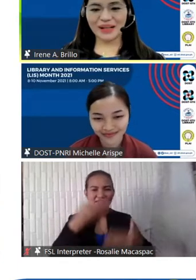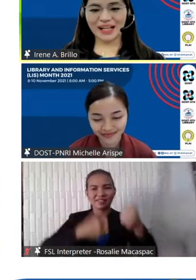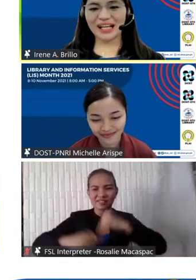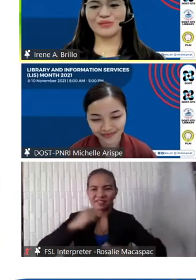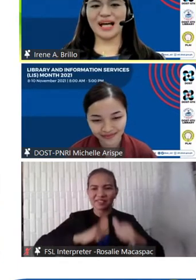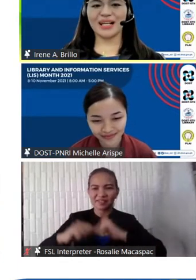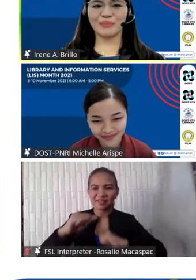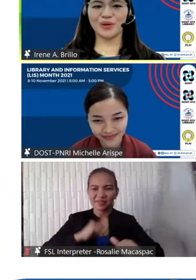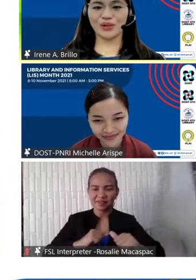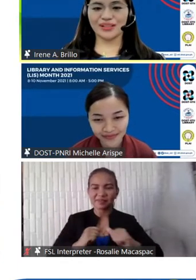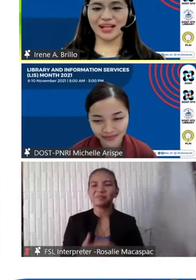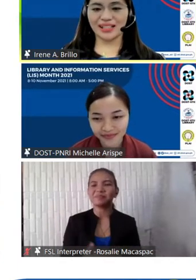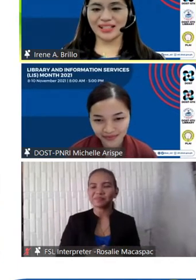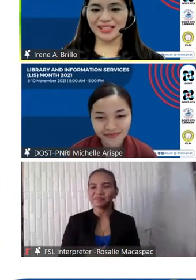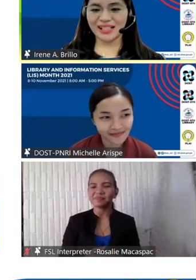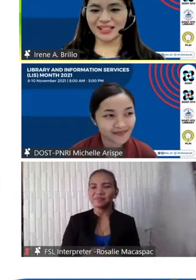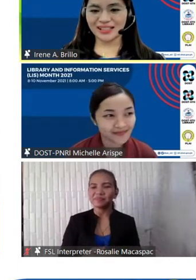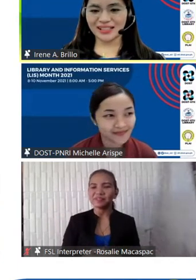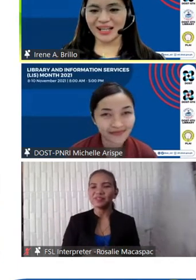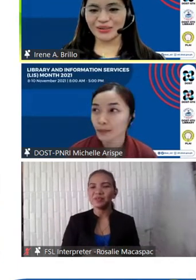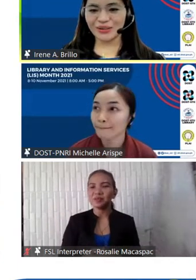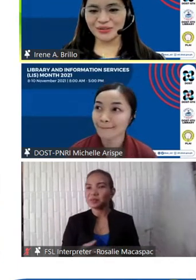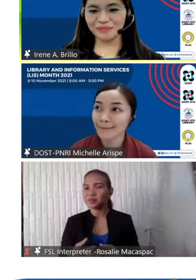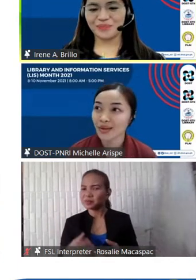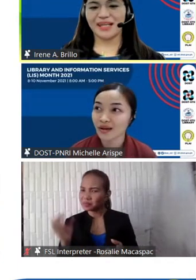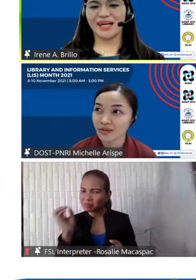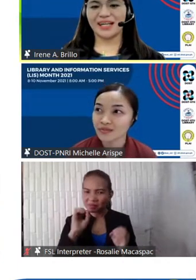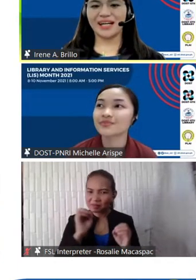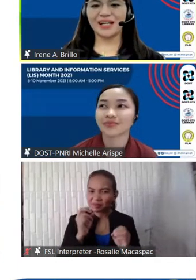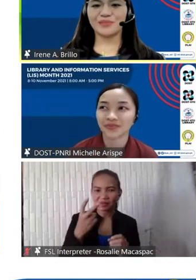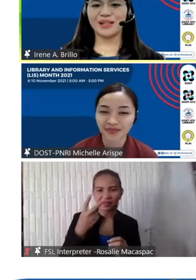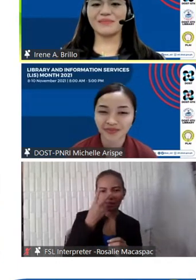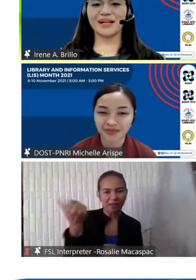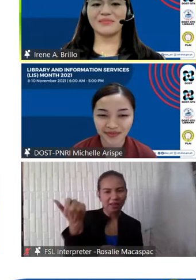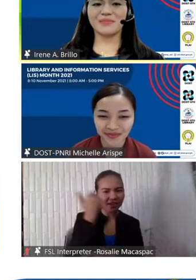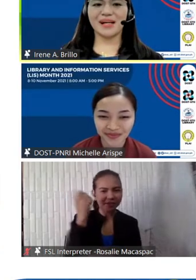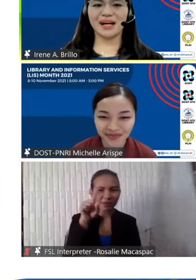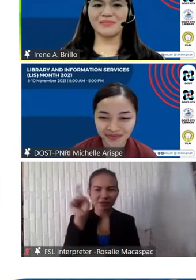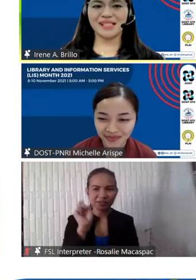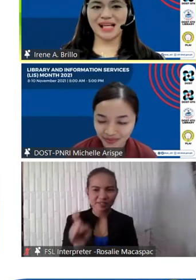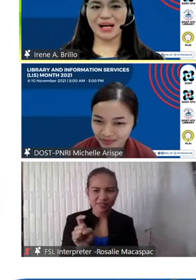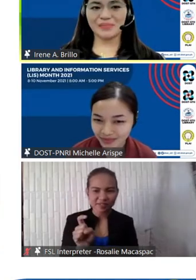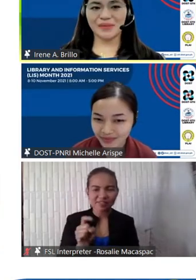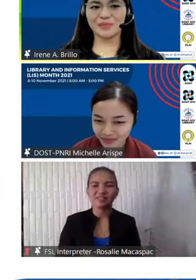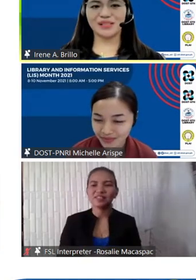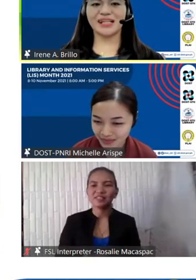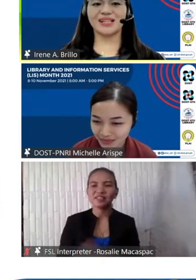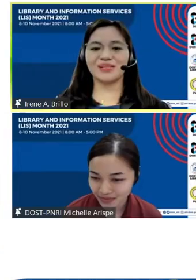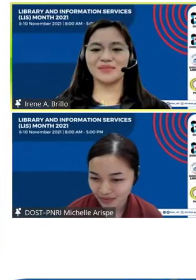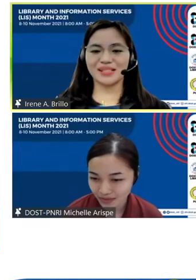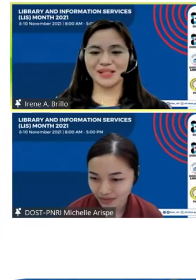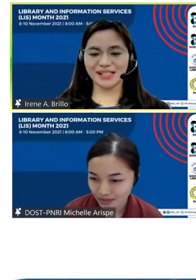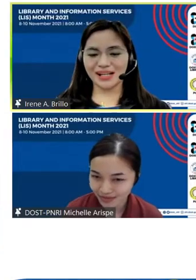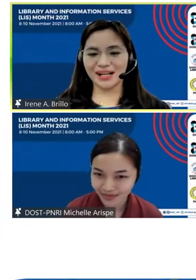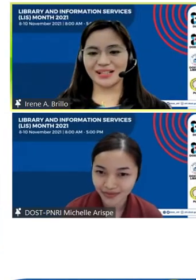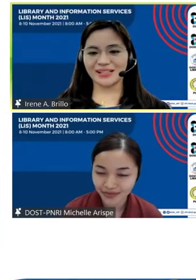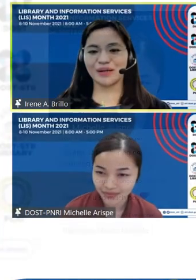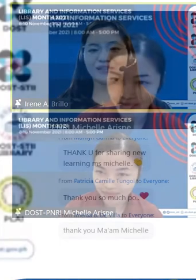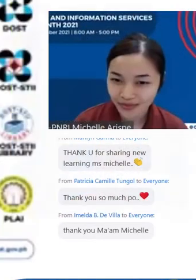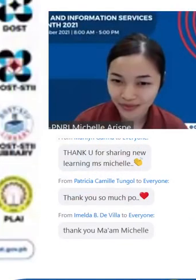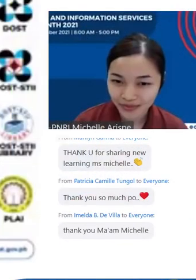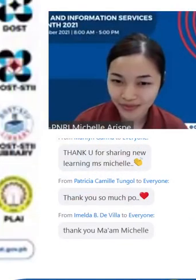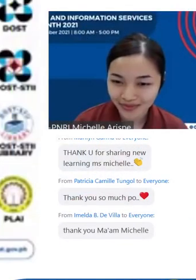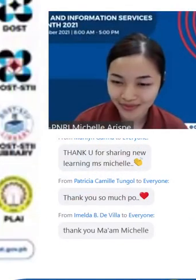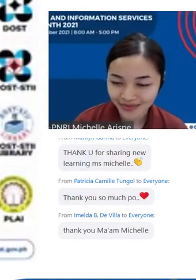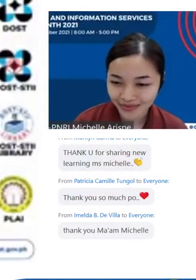At sapagkat wala na po akong nakikitang tanong, ayan, muli maraming salamat po sa inyo, Ms. Michelle